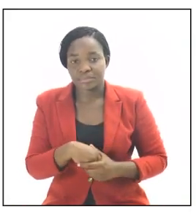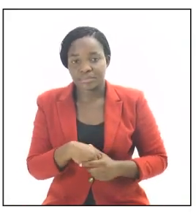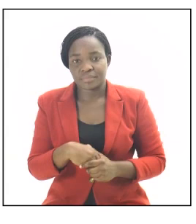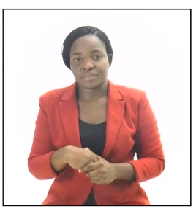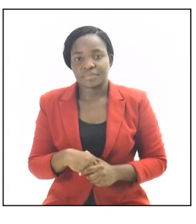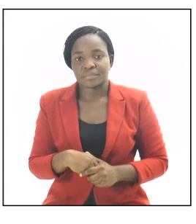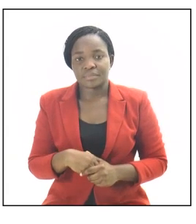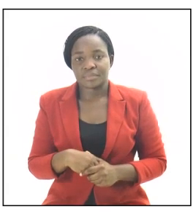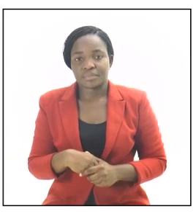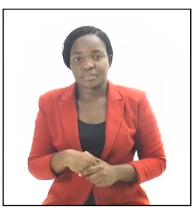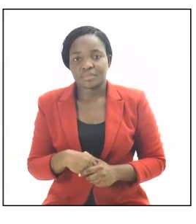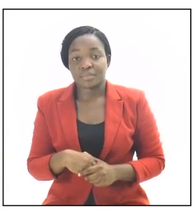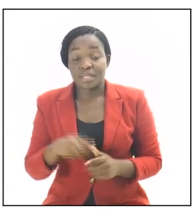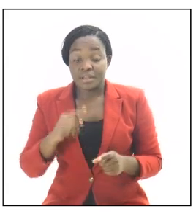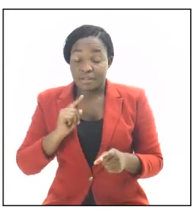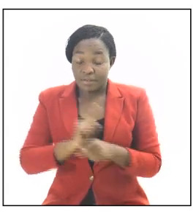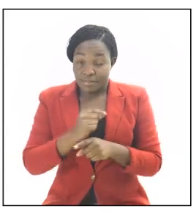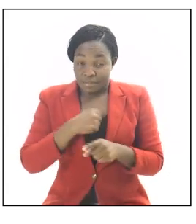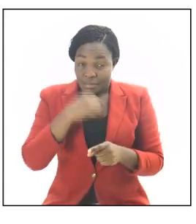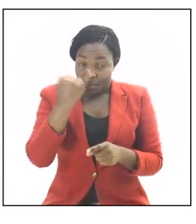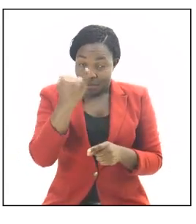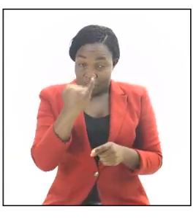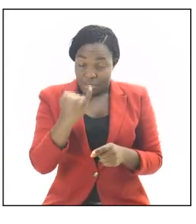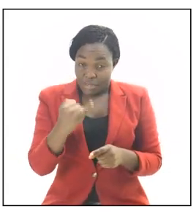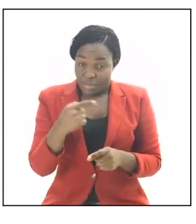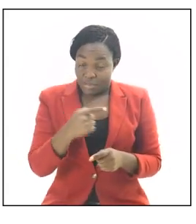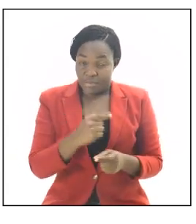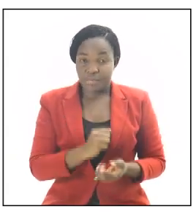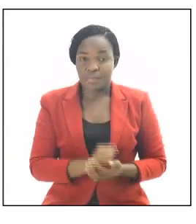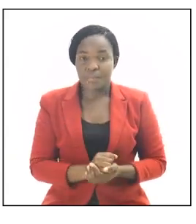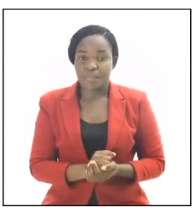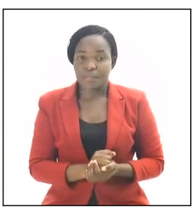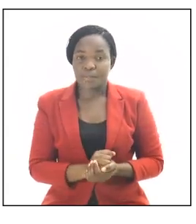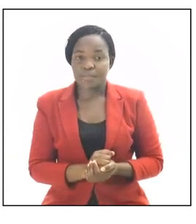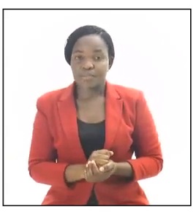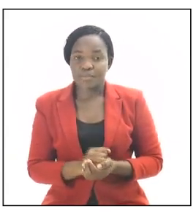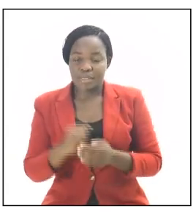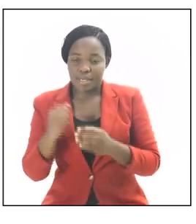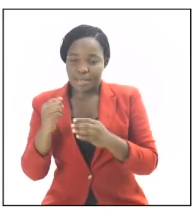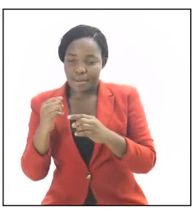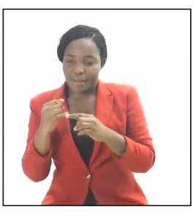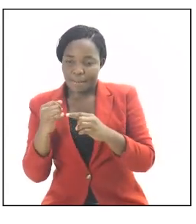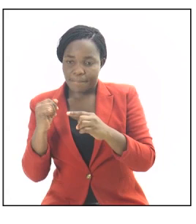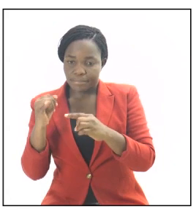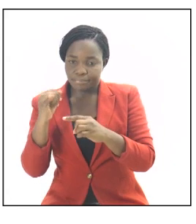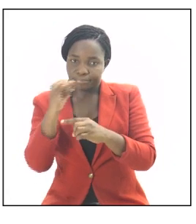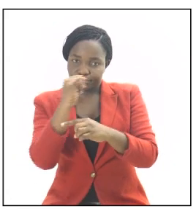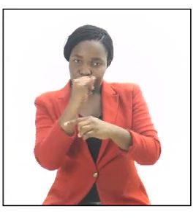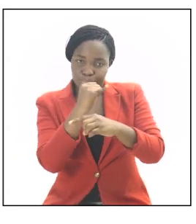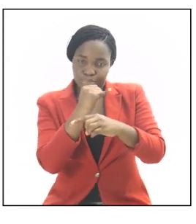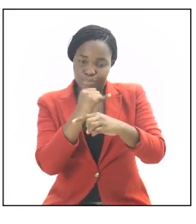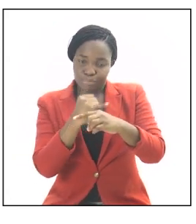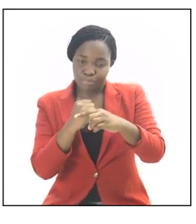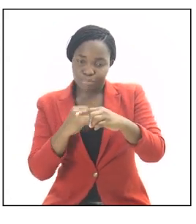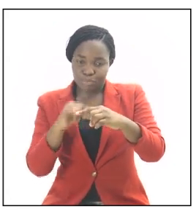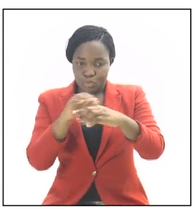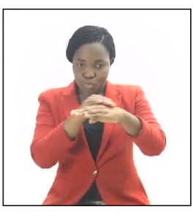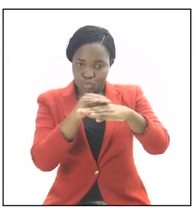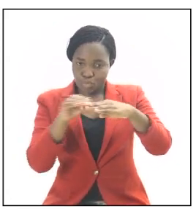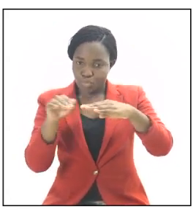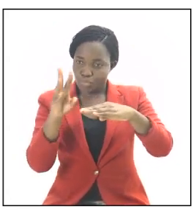Okay, I'll draw the first circle. Let's take a circle with the diameter of 6